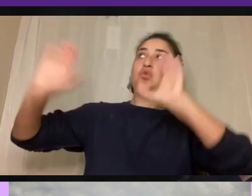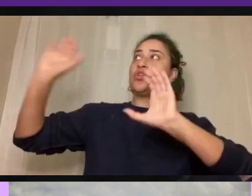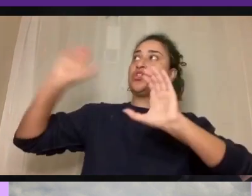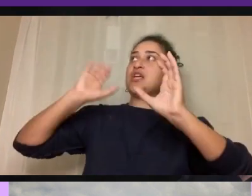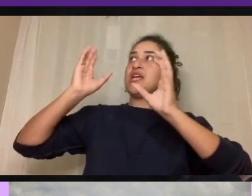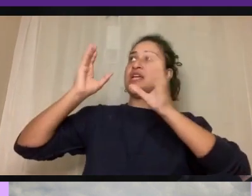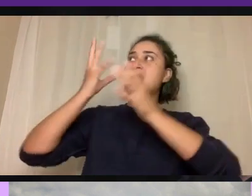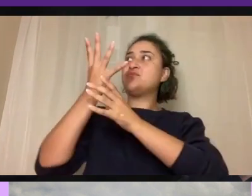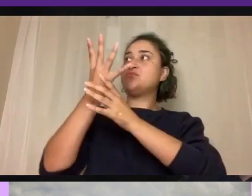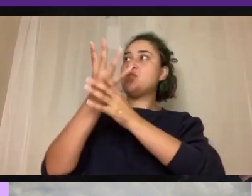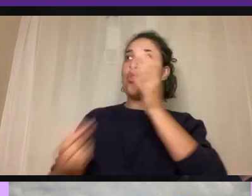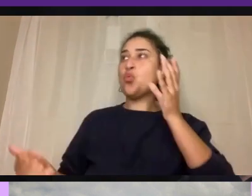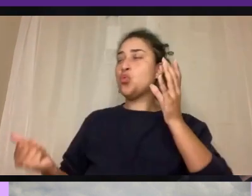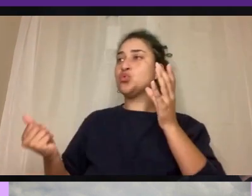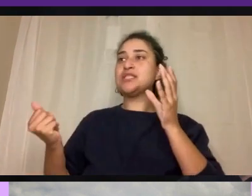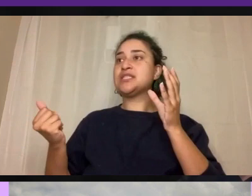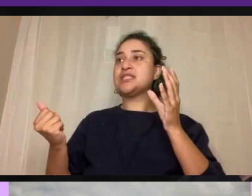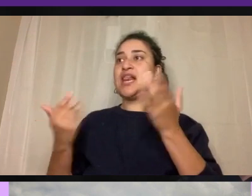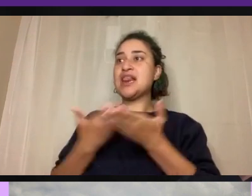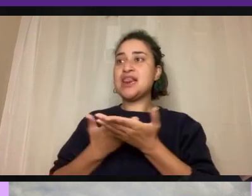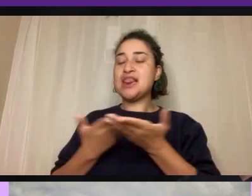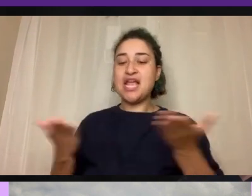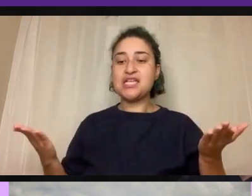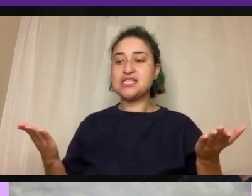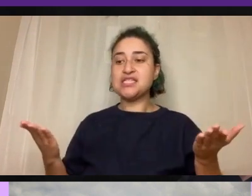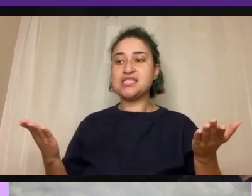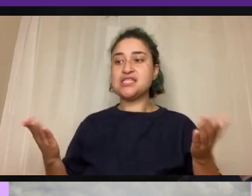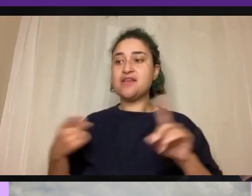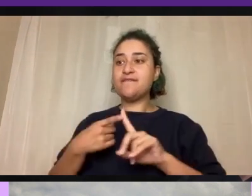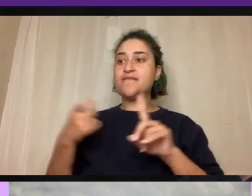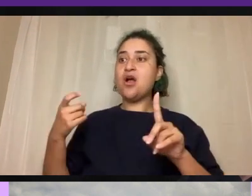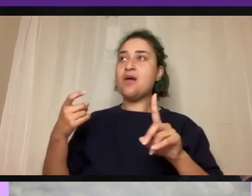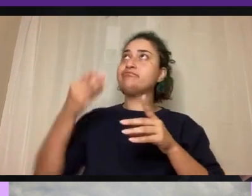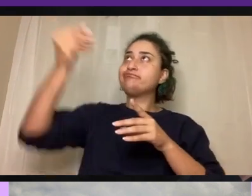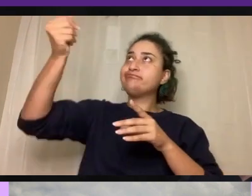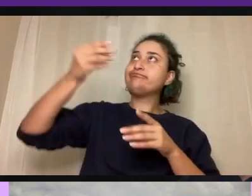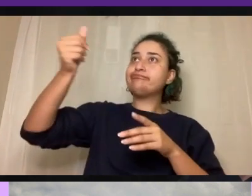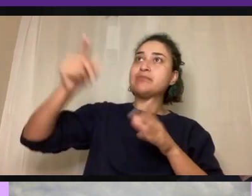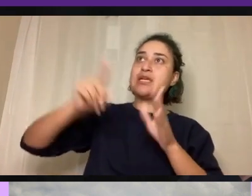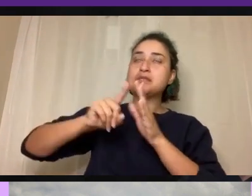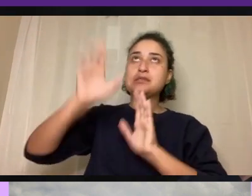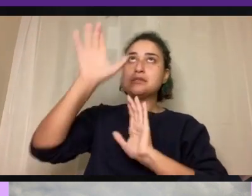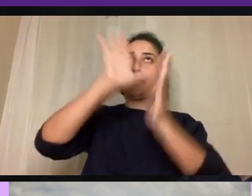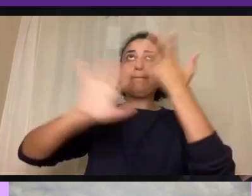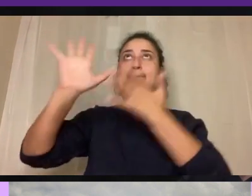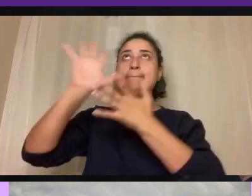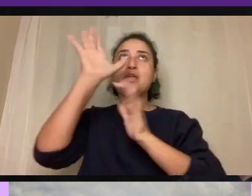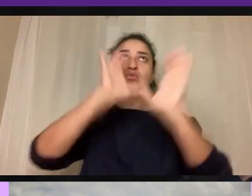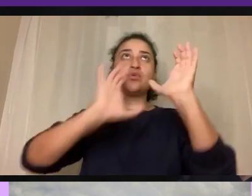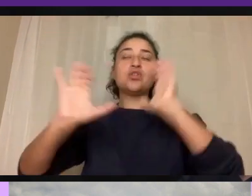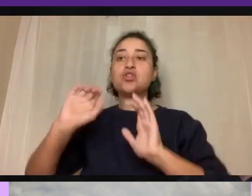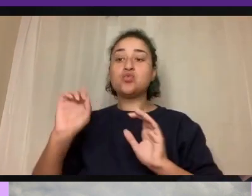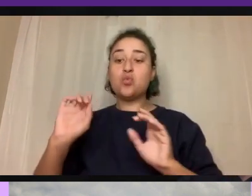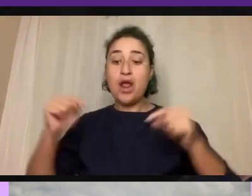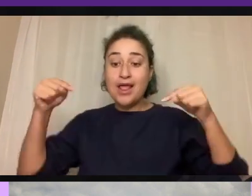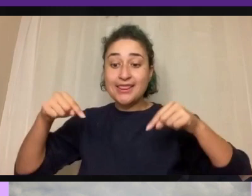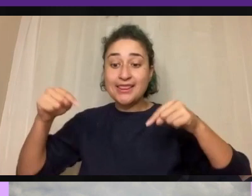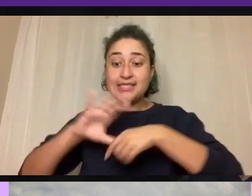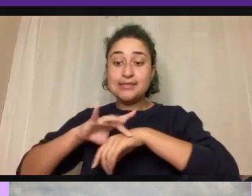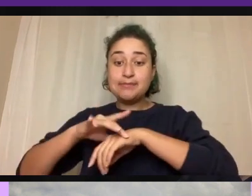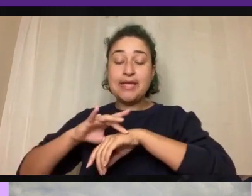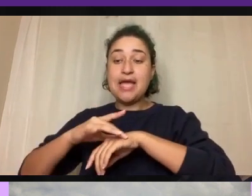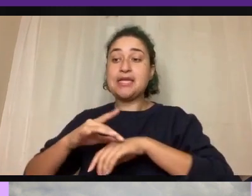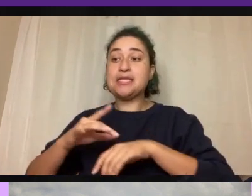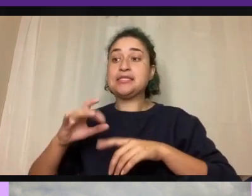resources on those fronts. The way we envision futures is where our ecosystems are thriving so that we have a healthy